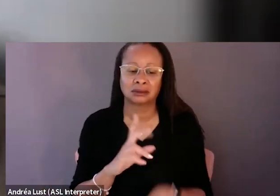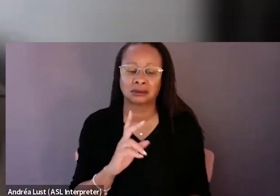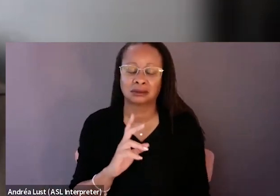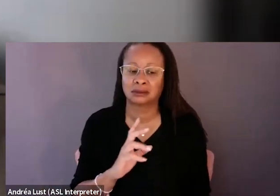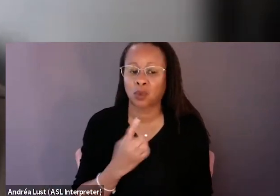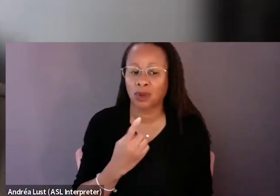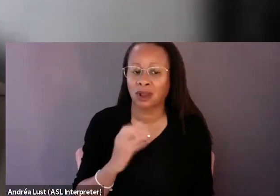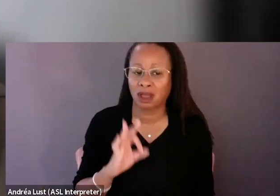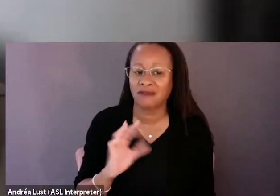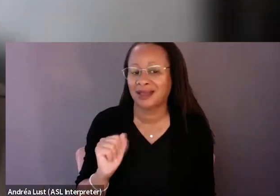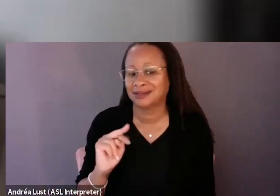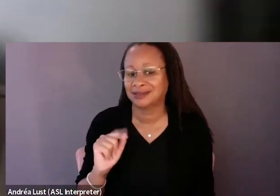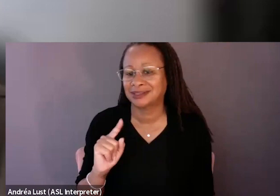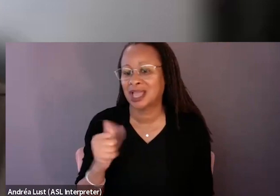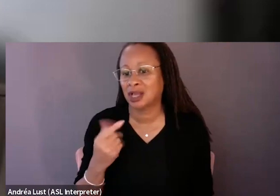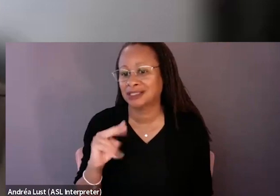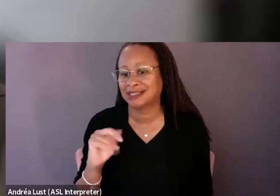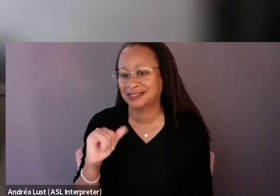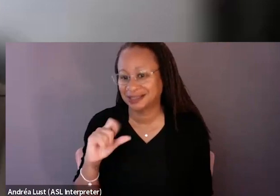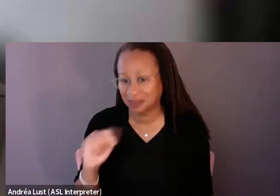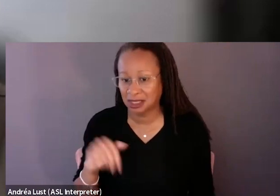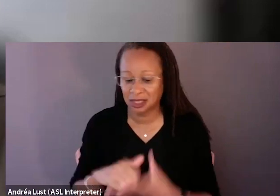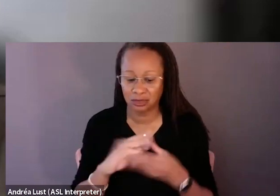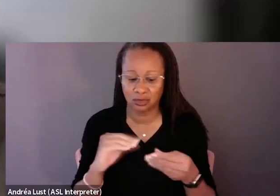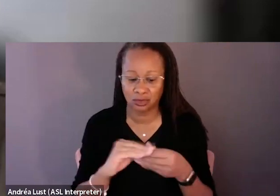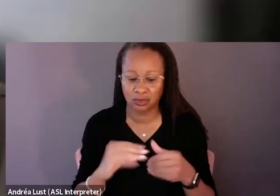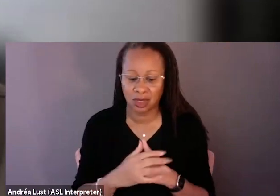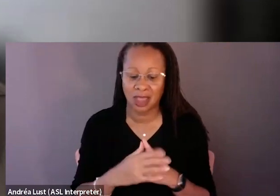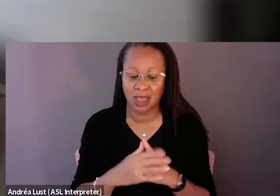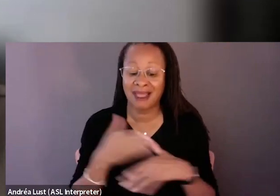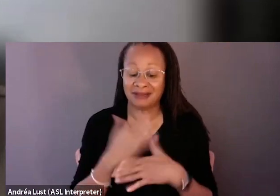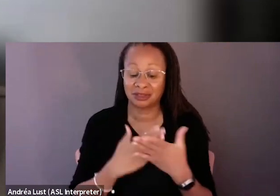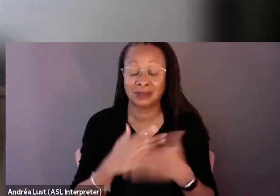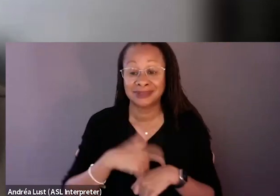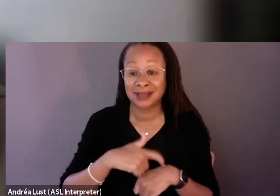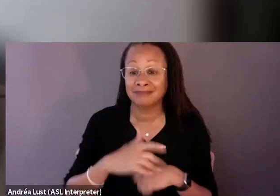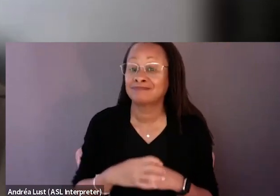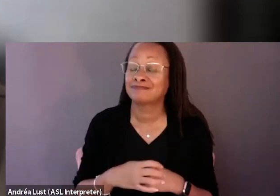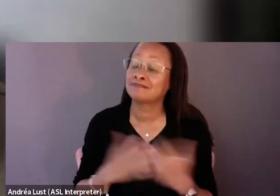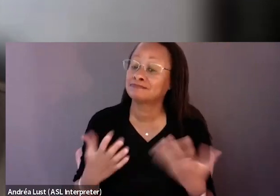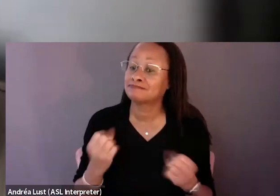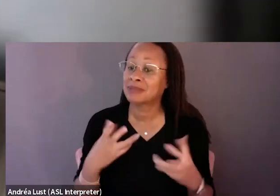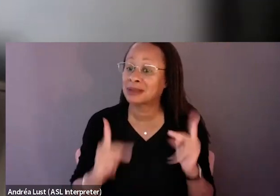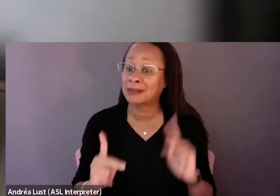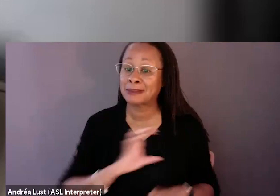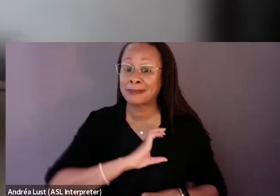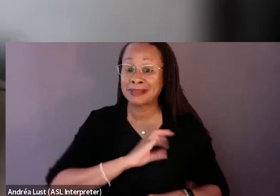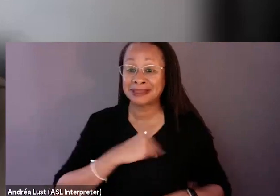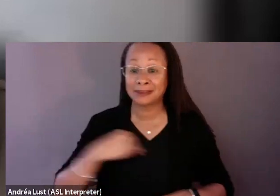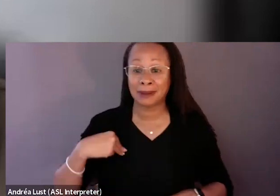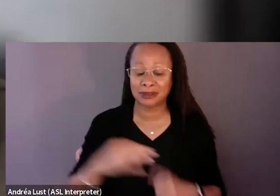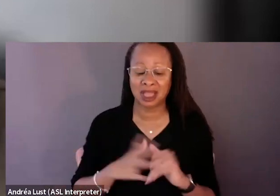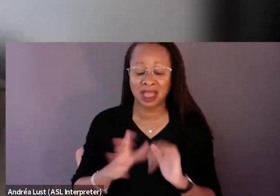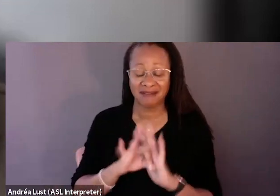of the enemy, but after sometimes many of the police members, they